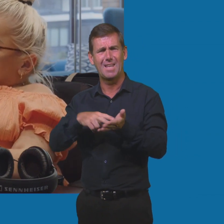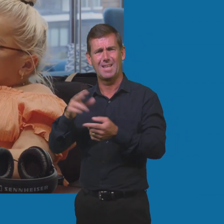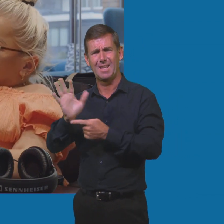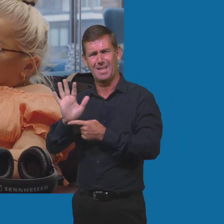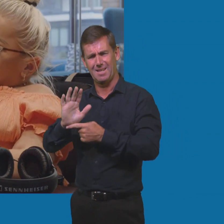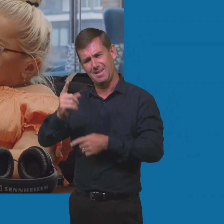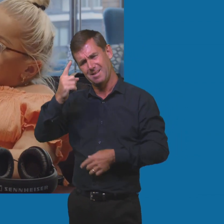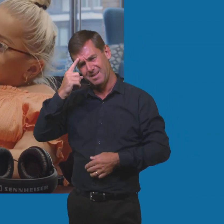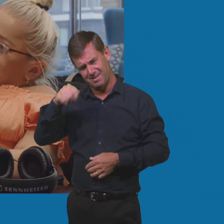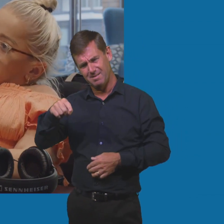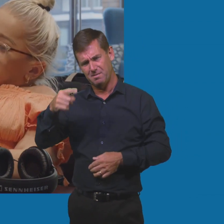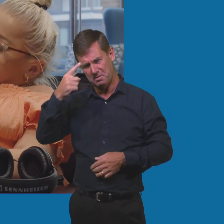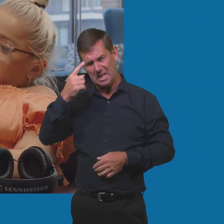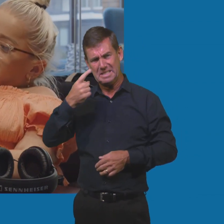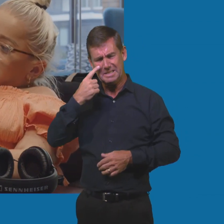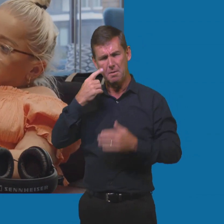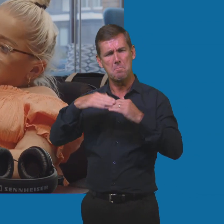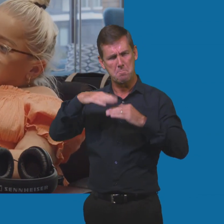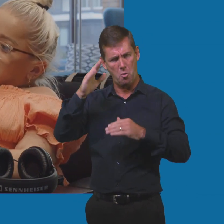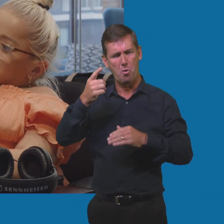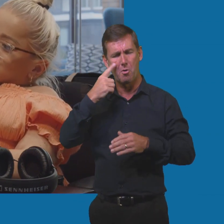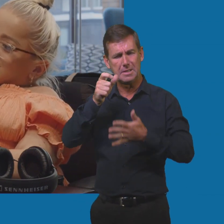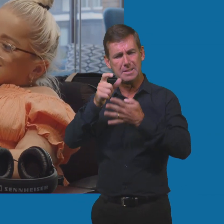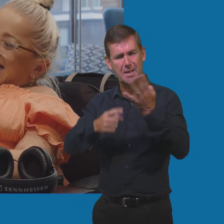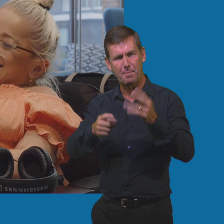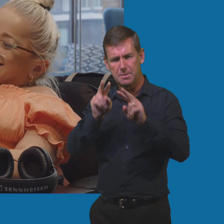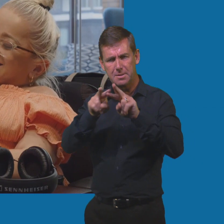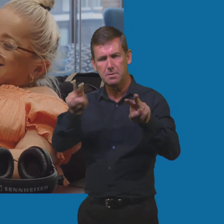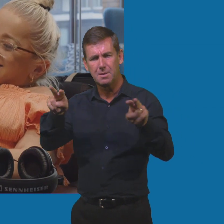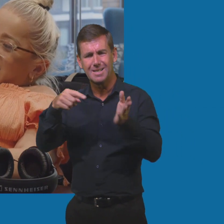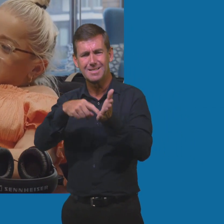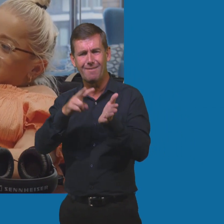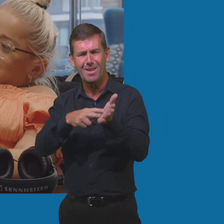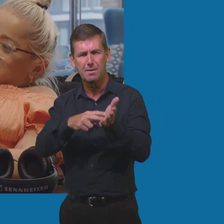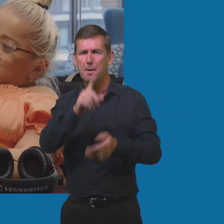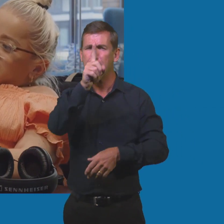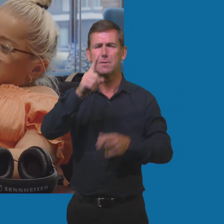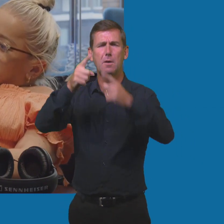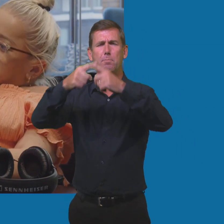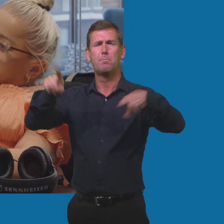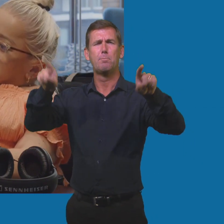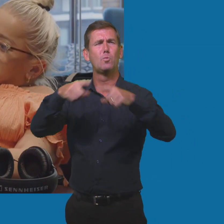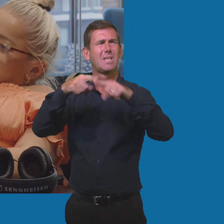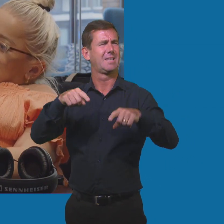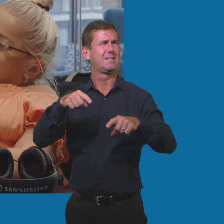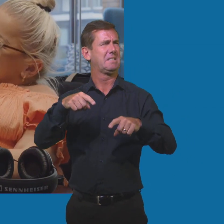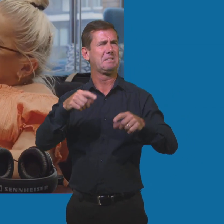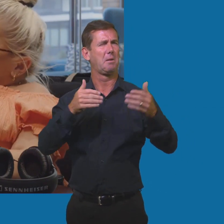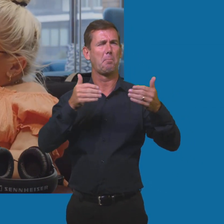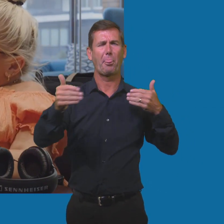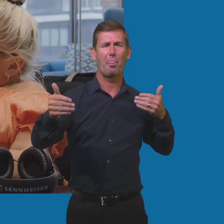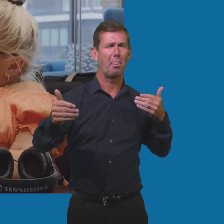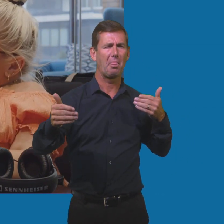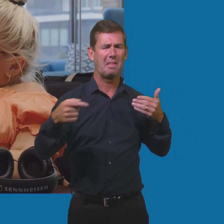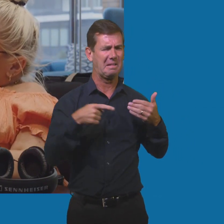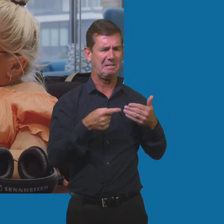progression in terms of representation, but I definitely think the music industry lags a little bit when we look at disability. I wonder